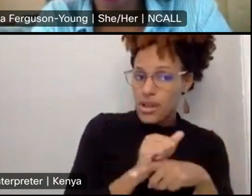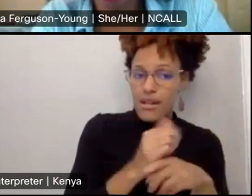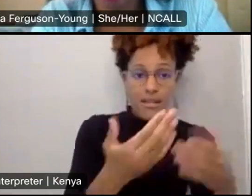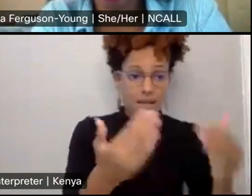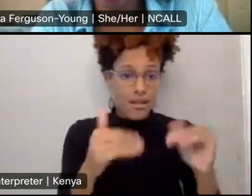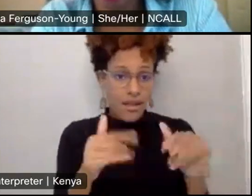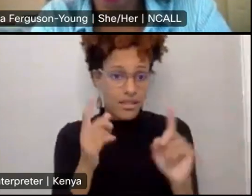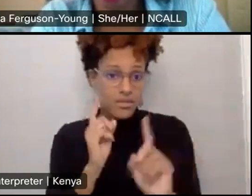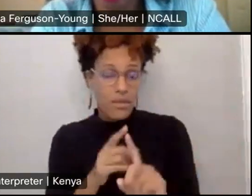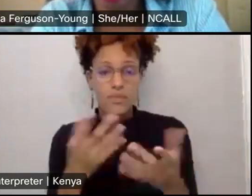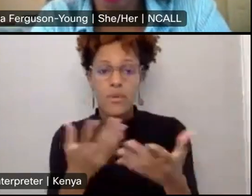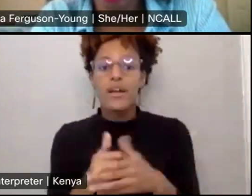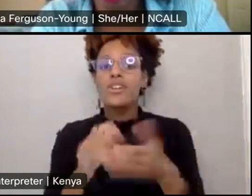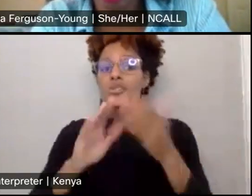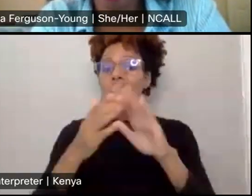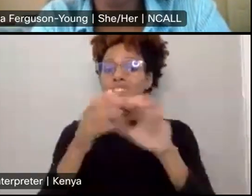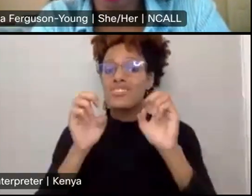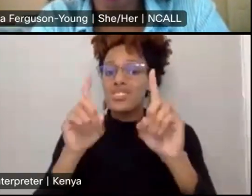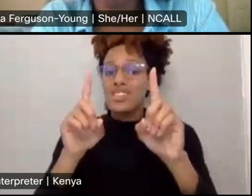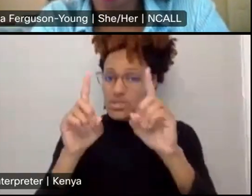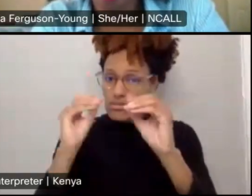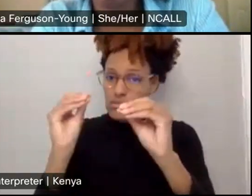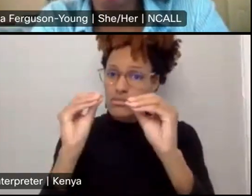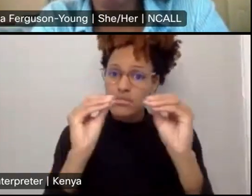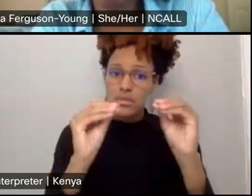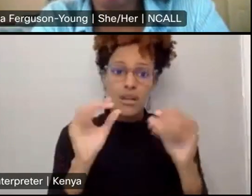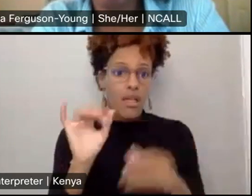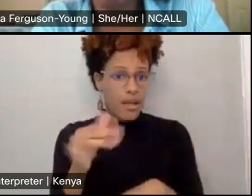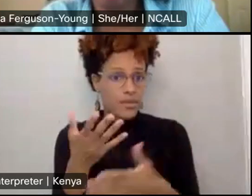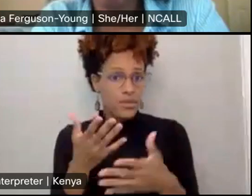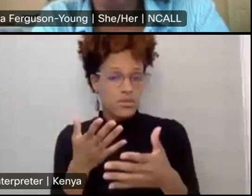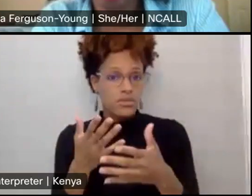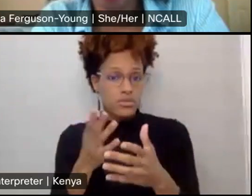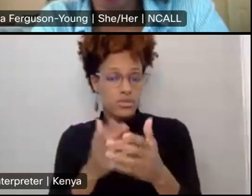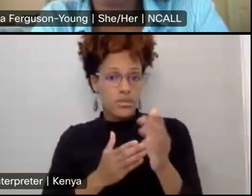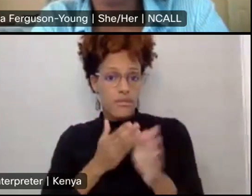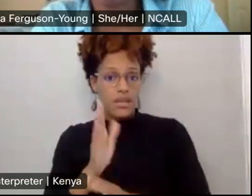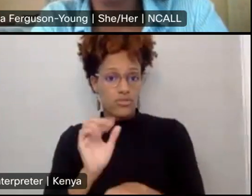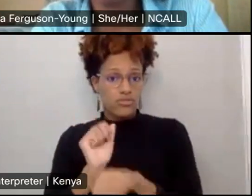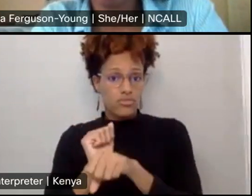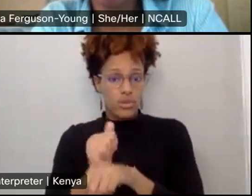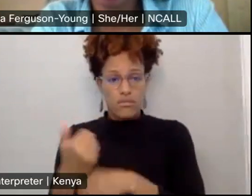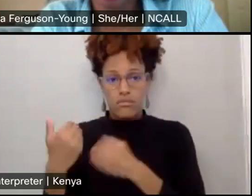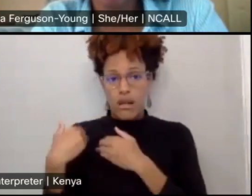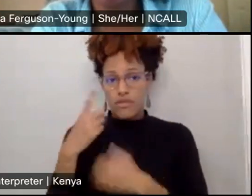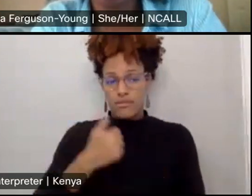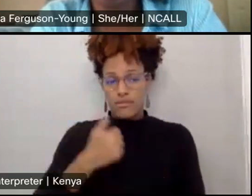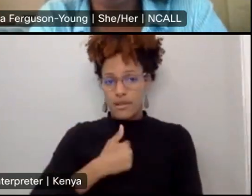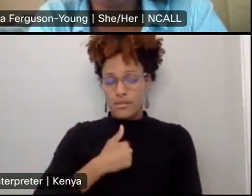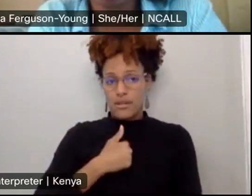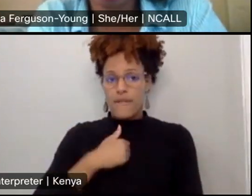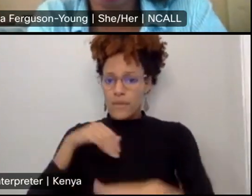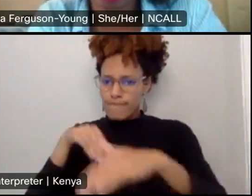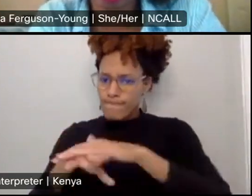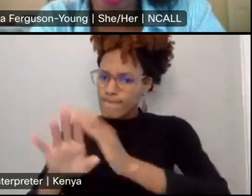was to do community education. And that's what was one of the main job duties for myself was going into